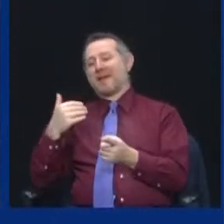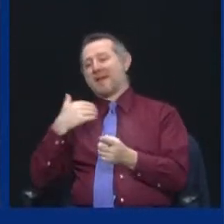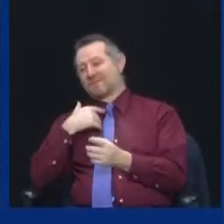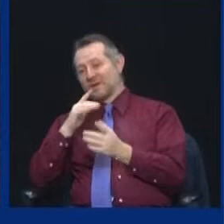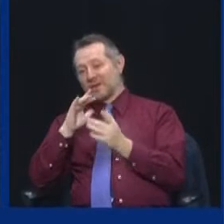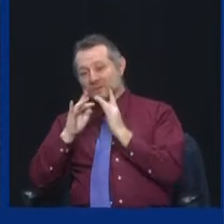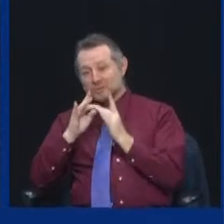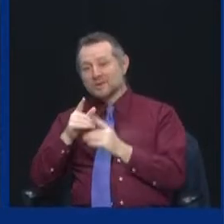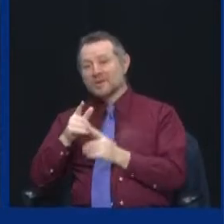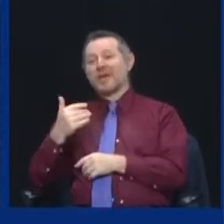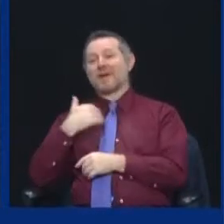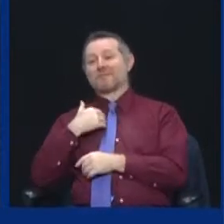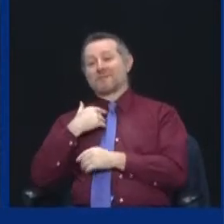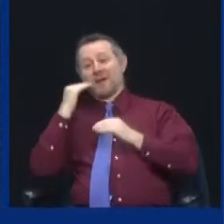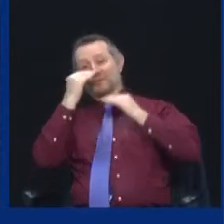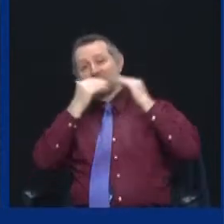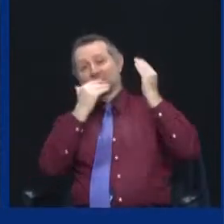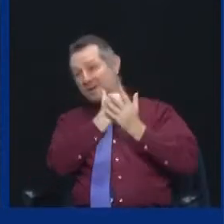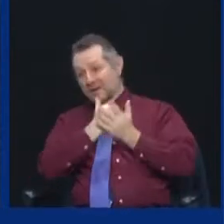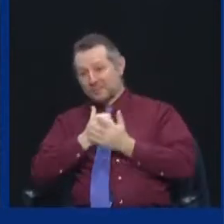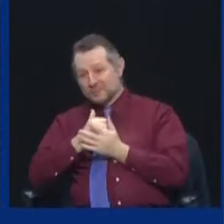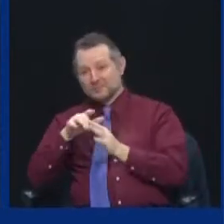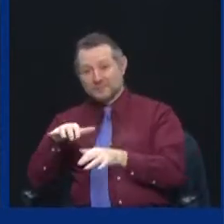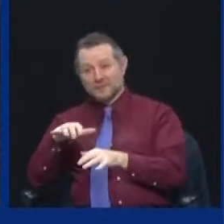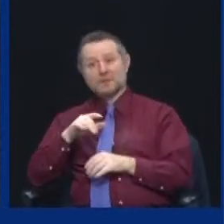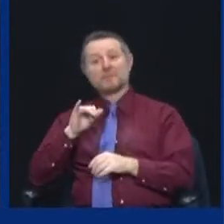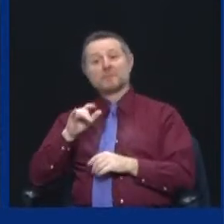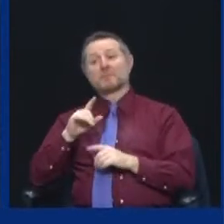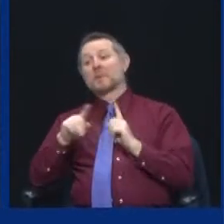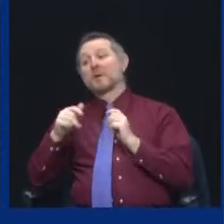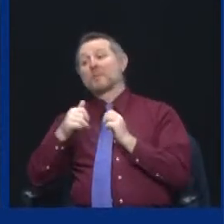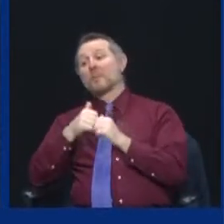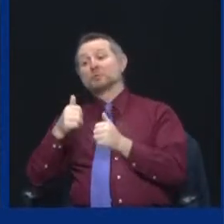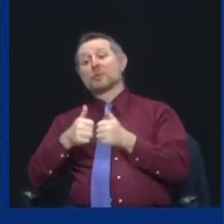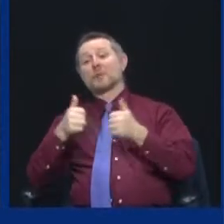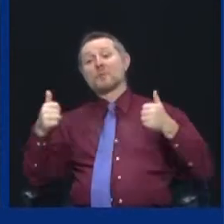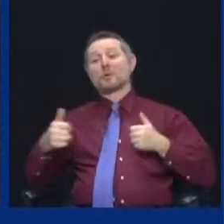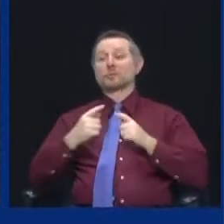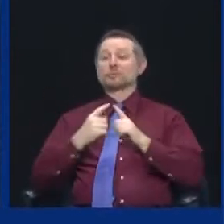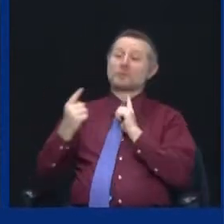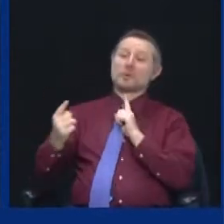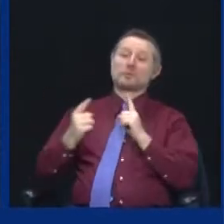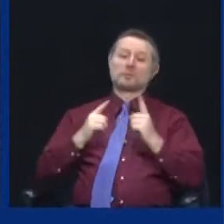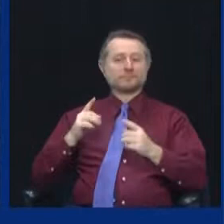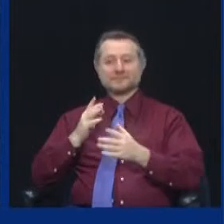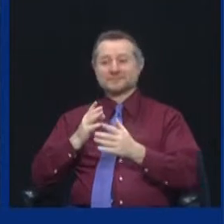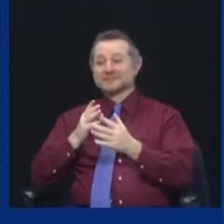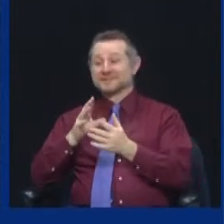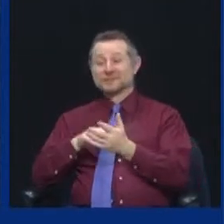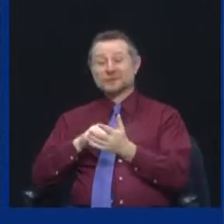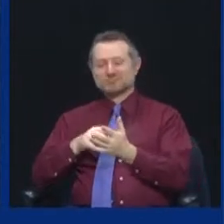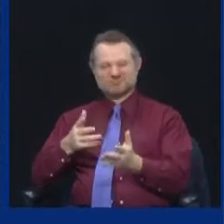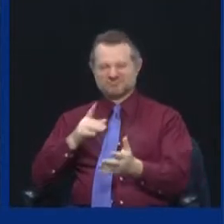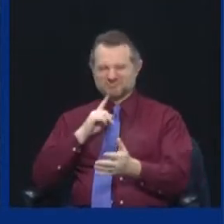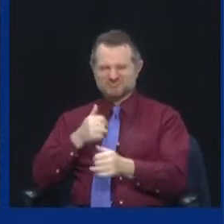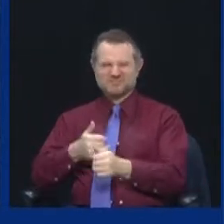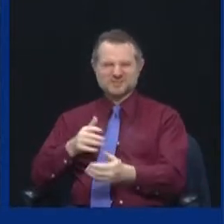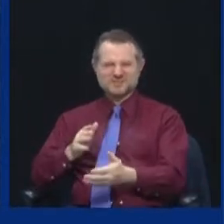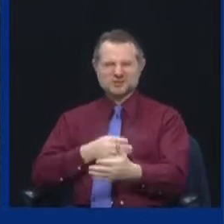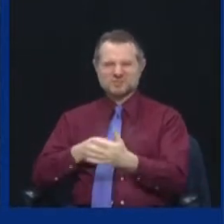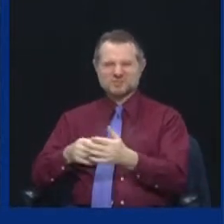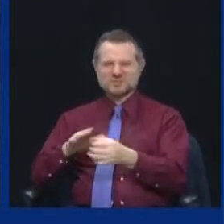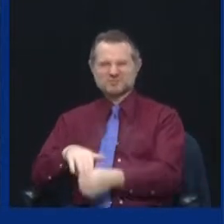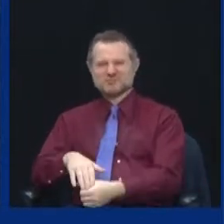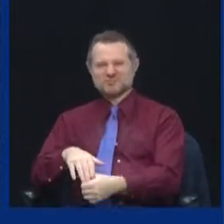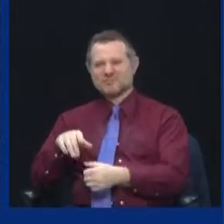you. But remote learning, in my opinion, discriminated between children who had that access